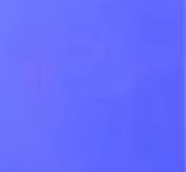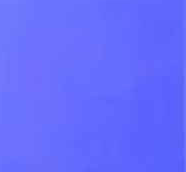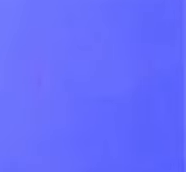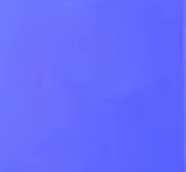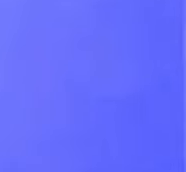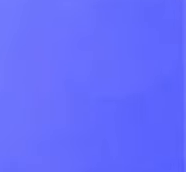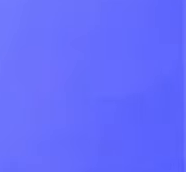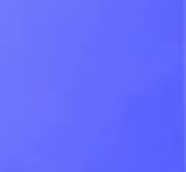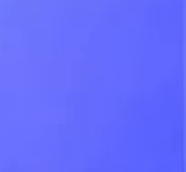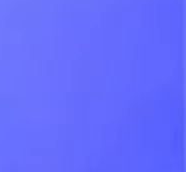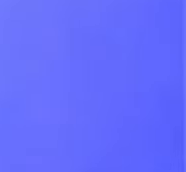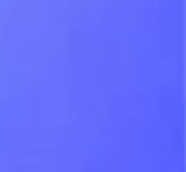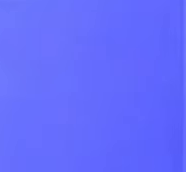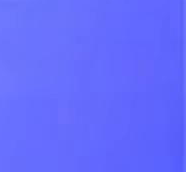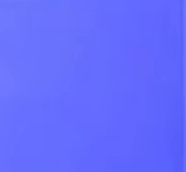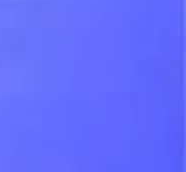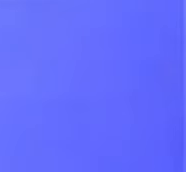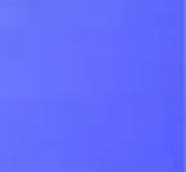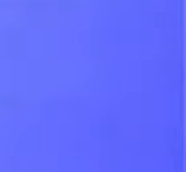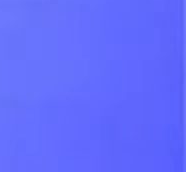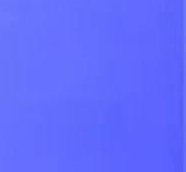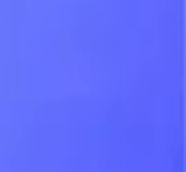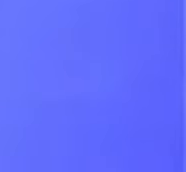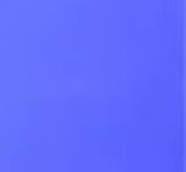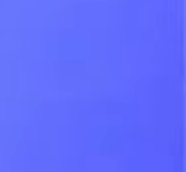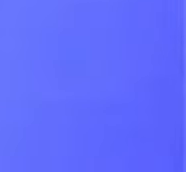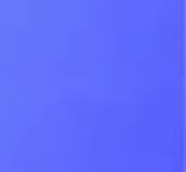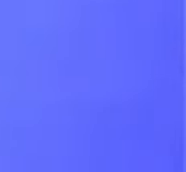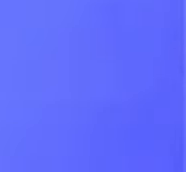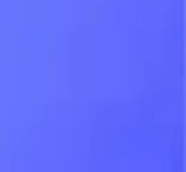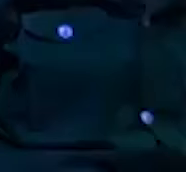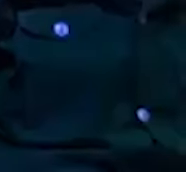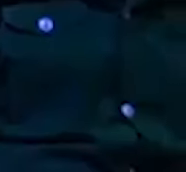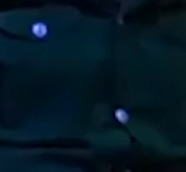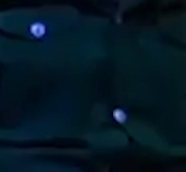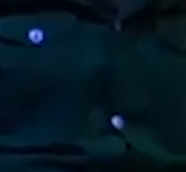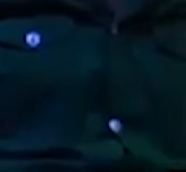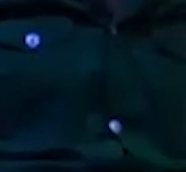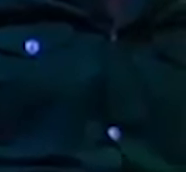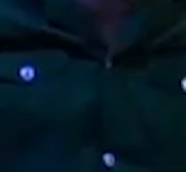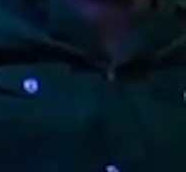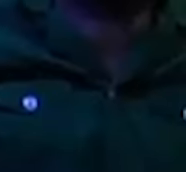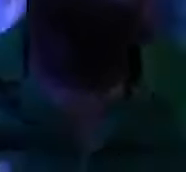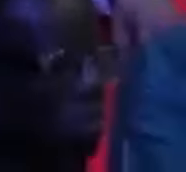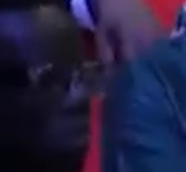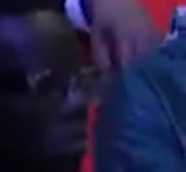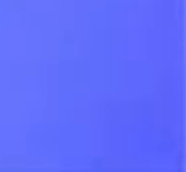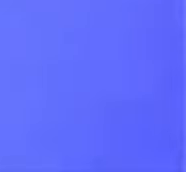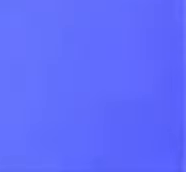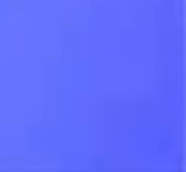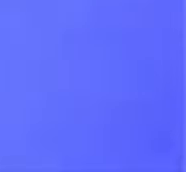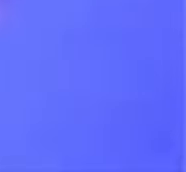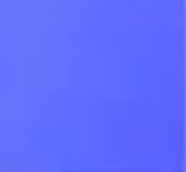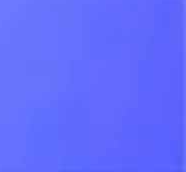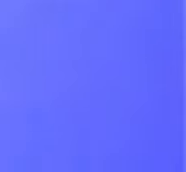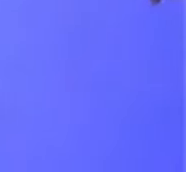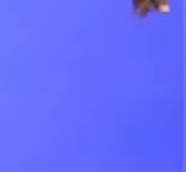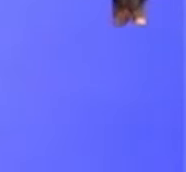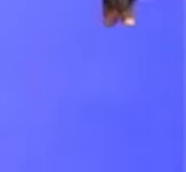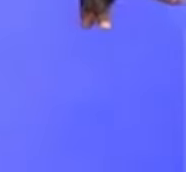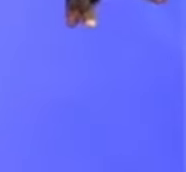And this is not empty talk. Life will test your conviction. Life will test your conviction. I found out